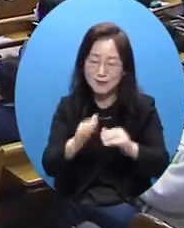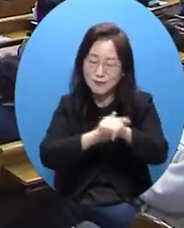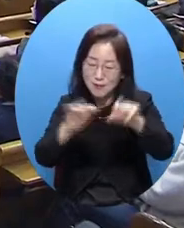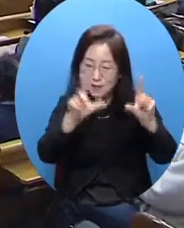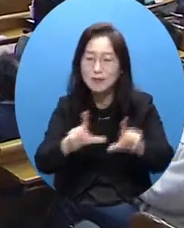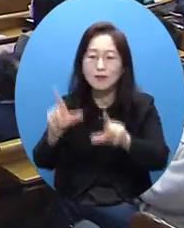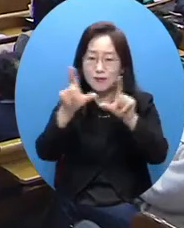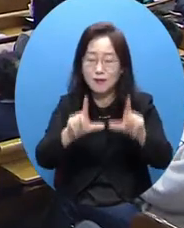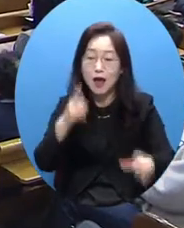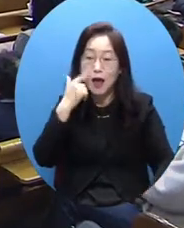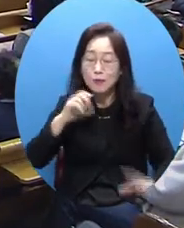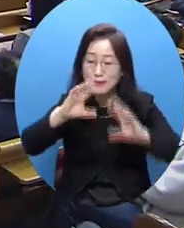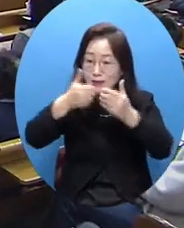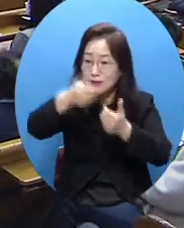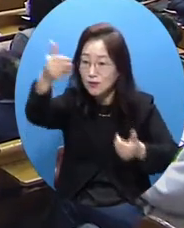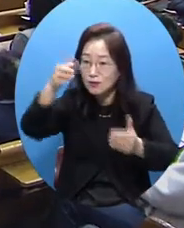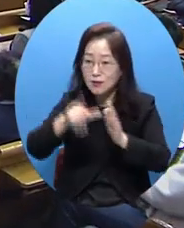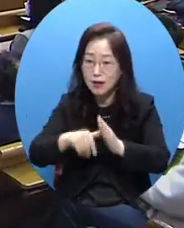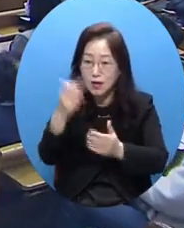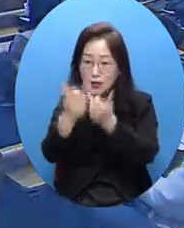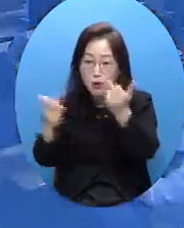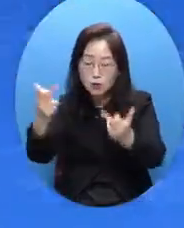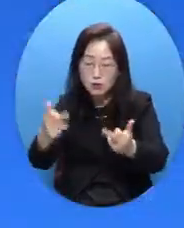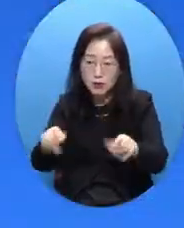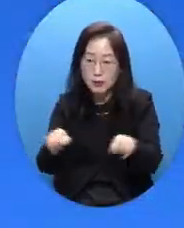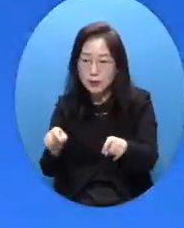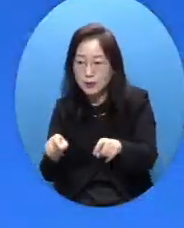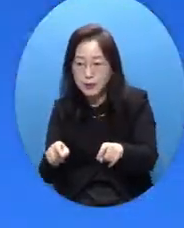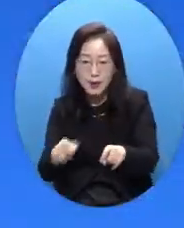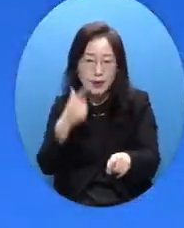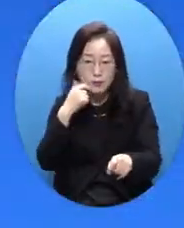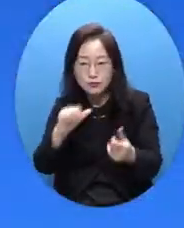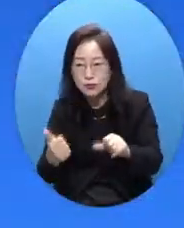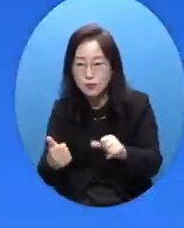and Joseph also invited his father to Egypt